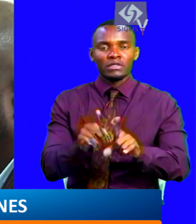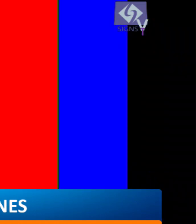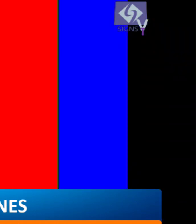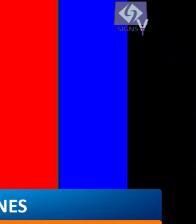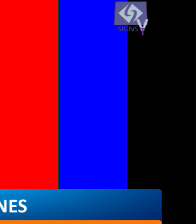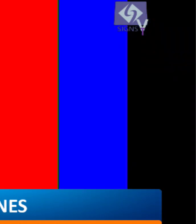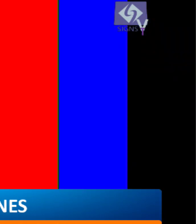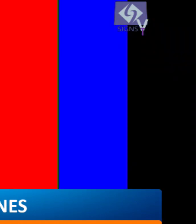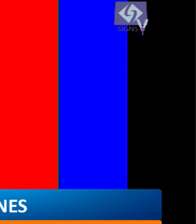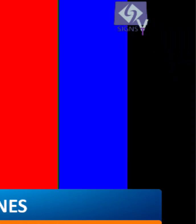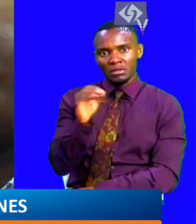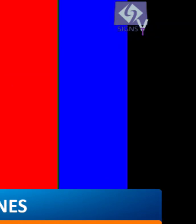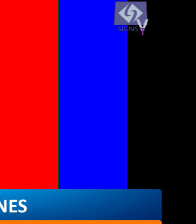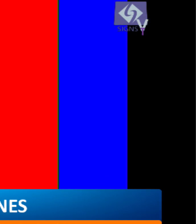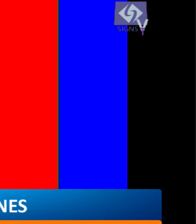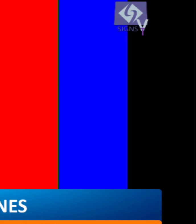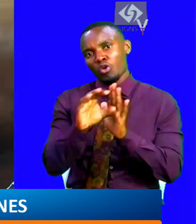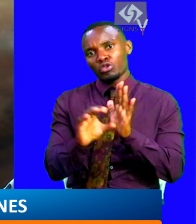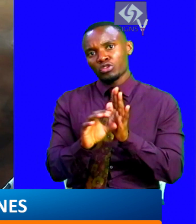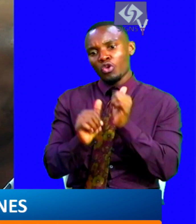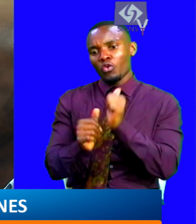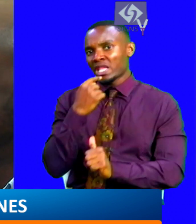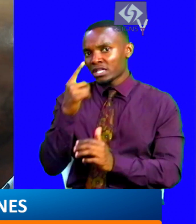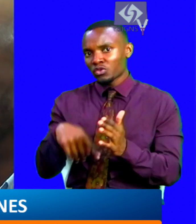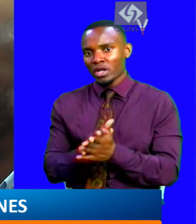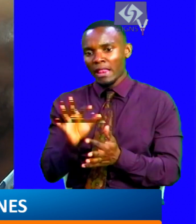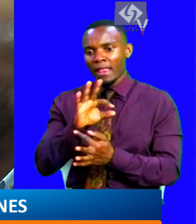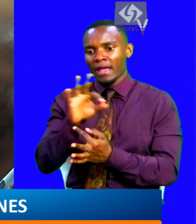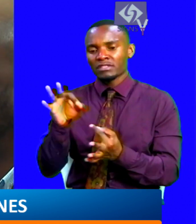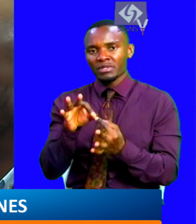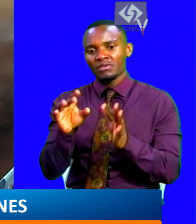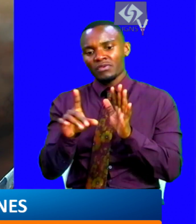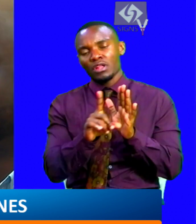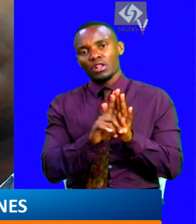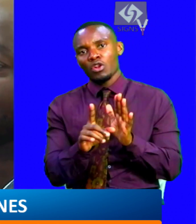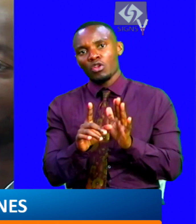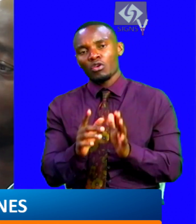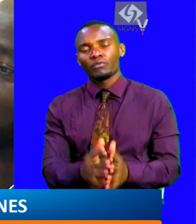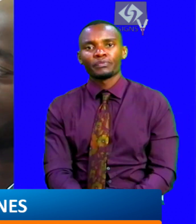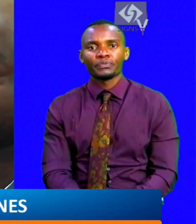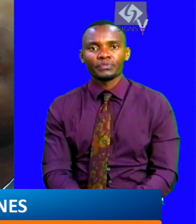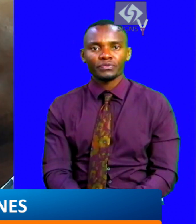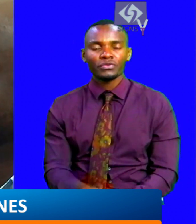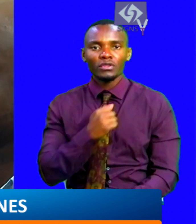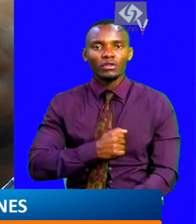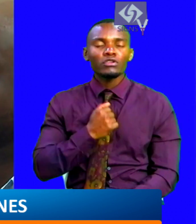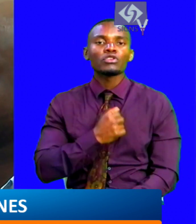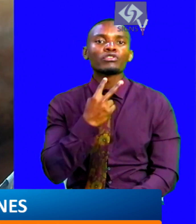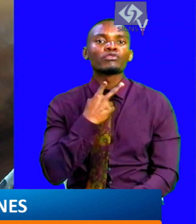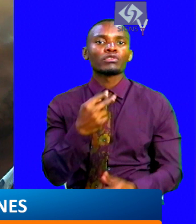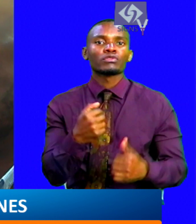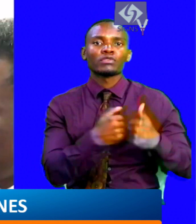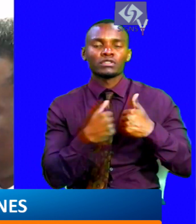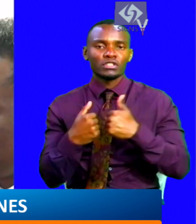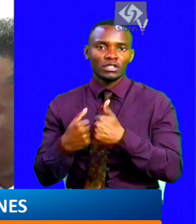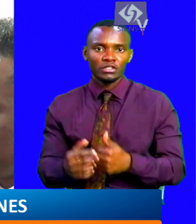right to hire a lawyer. I have not seen any part of the Constitution that a particular lawyer